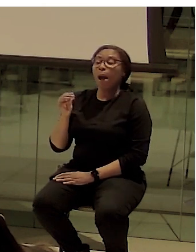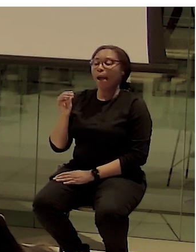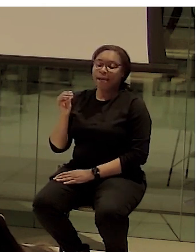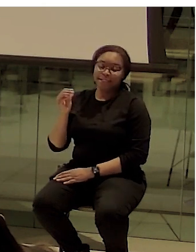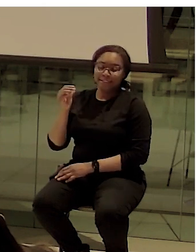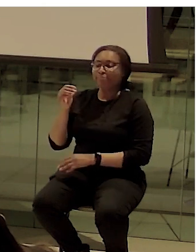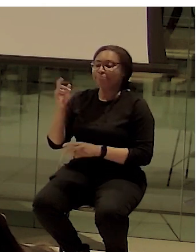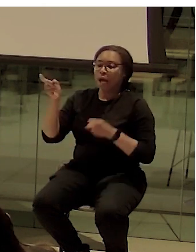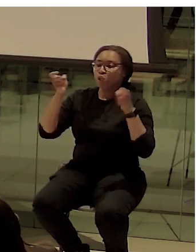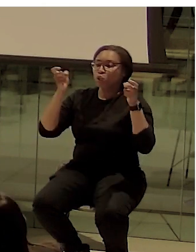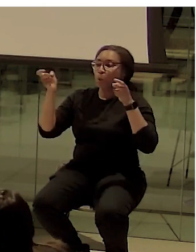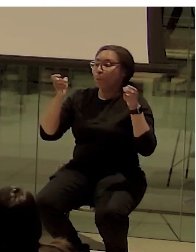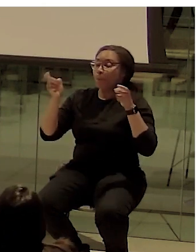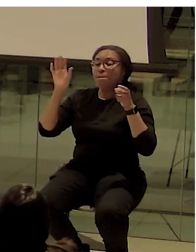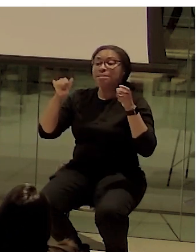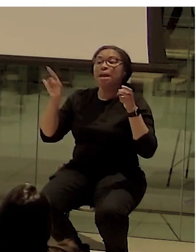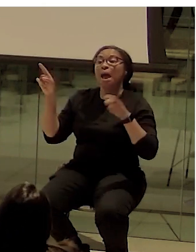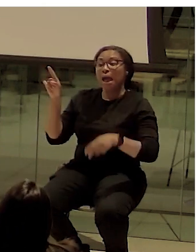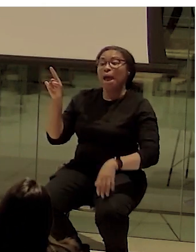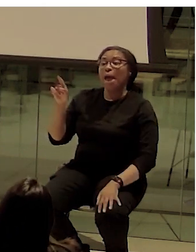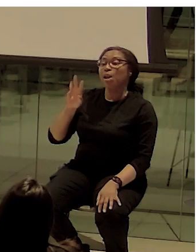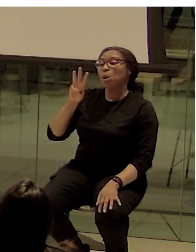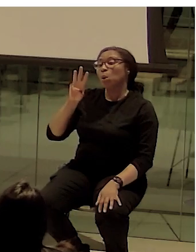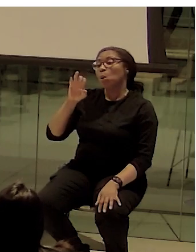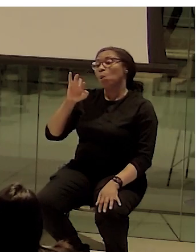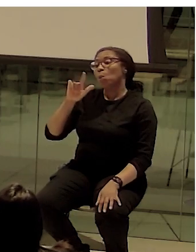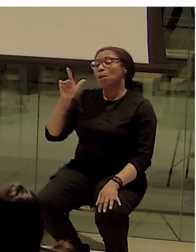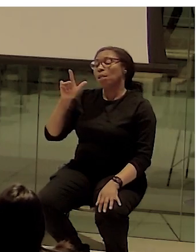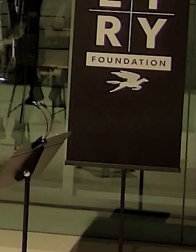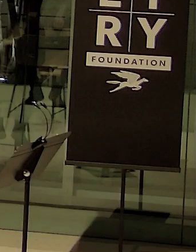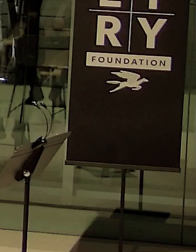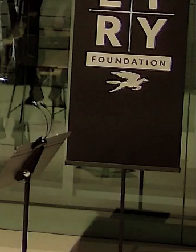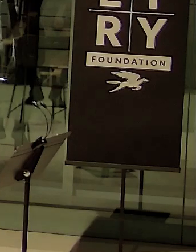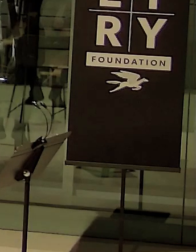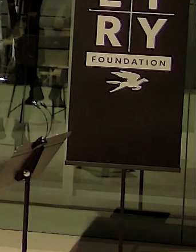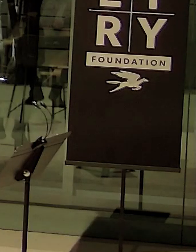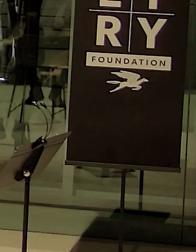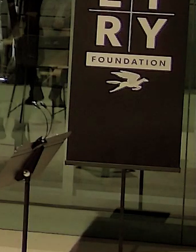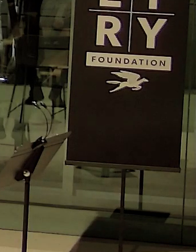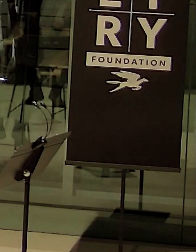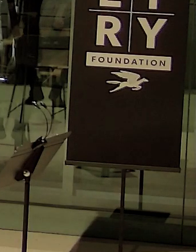Virginia. And I think that also seeing this at the moment